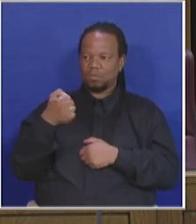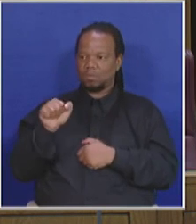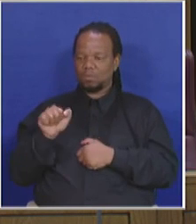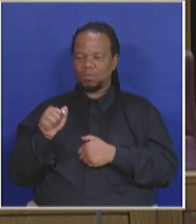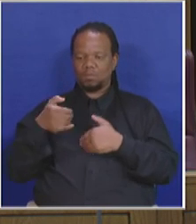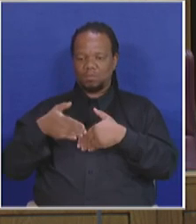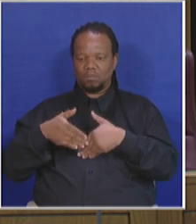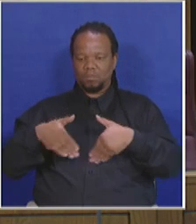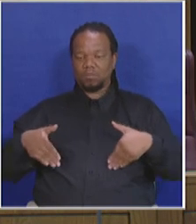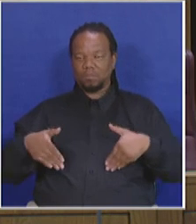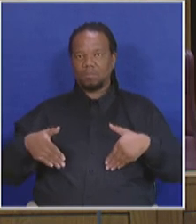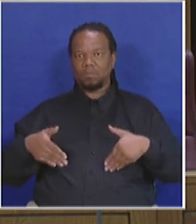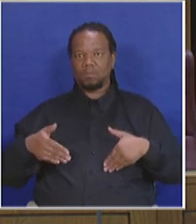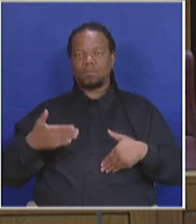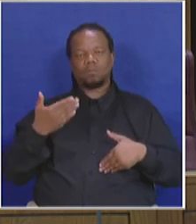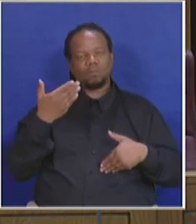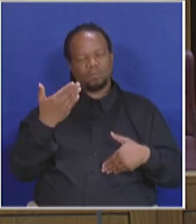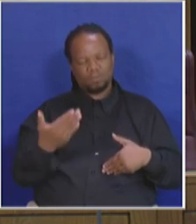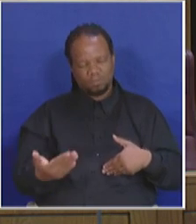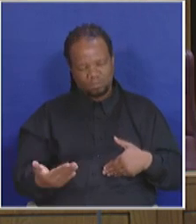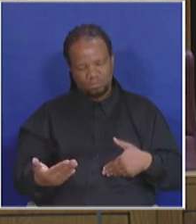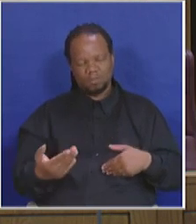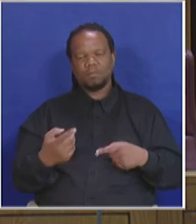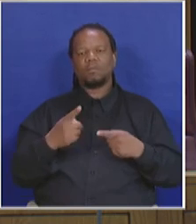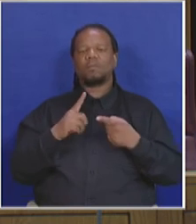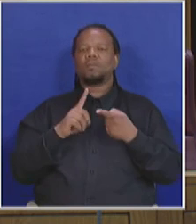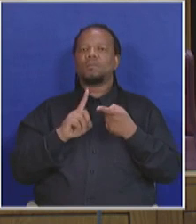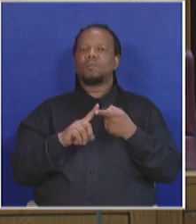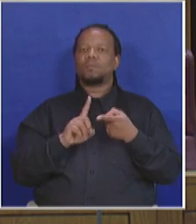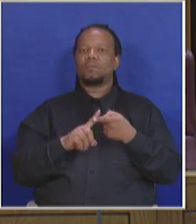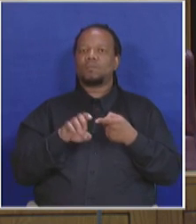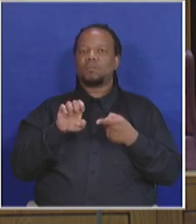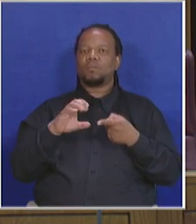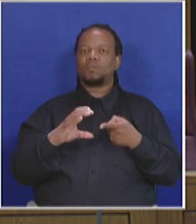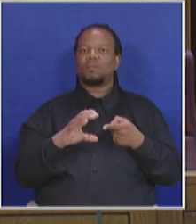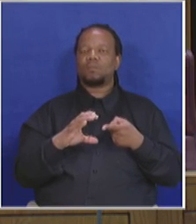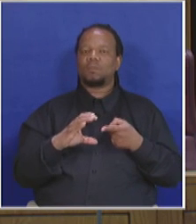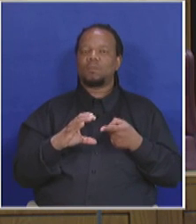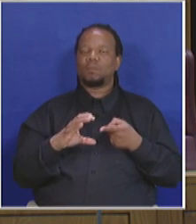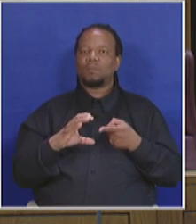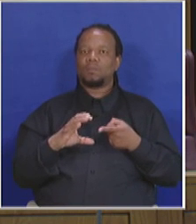I now call upon the provinces in this order: the Eastern Cape,